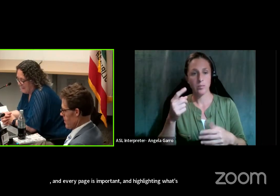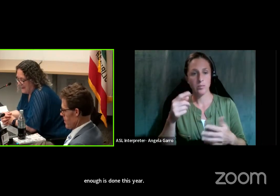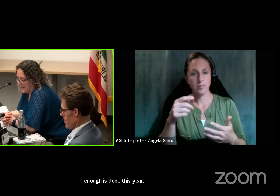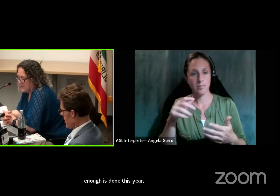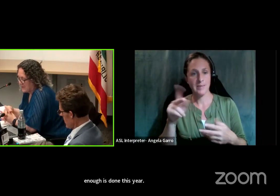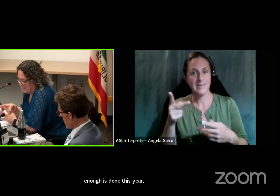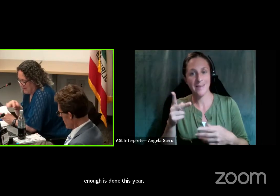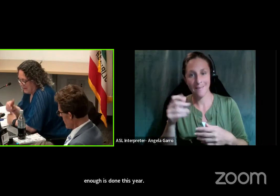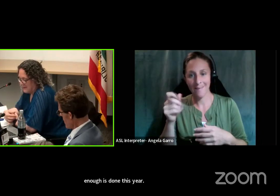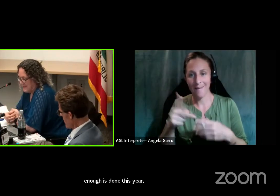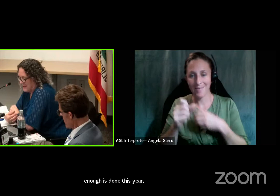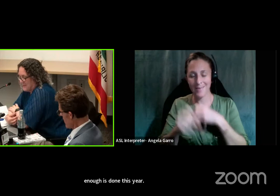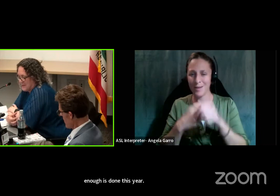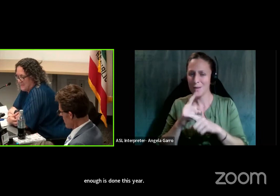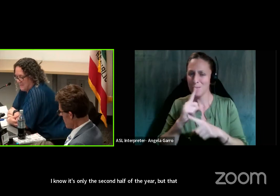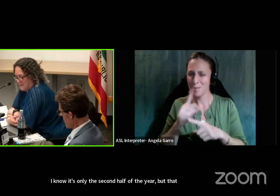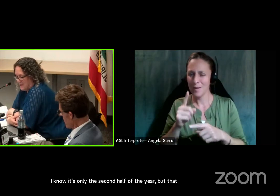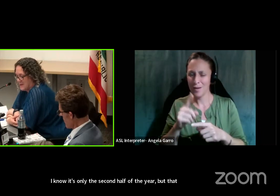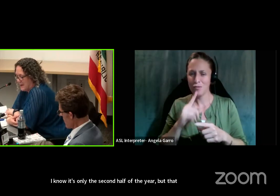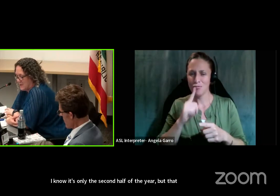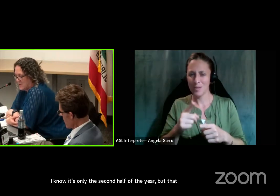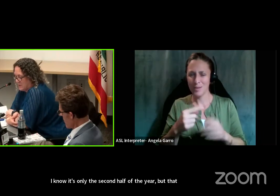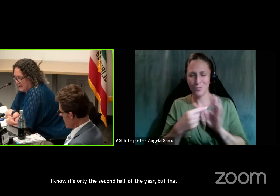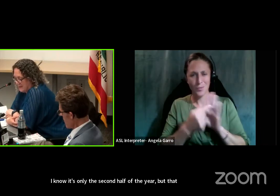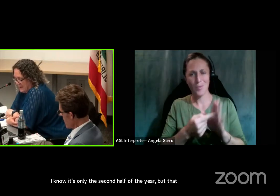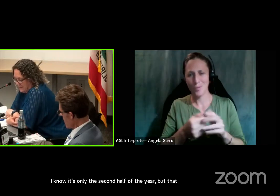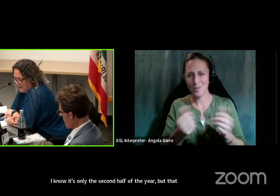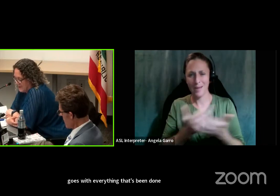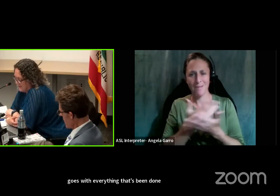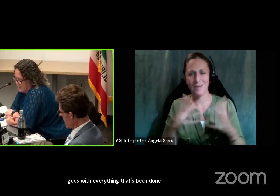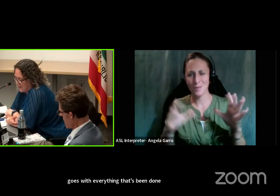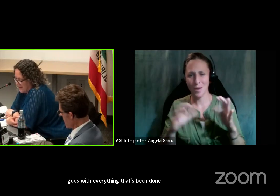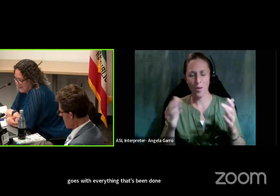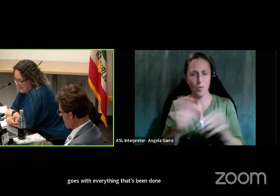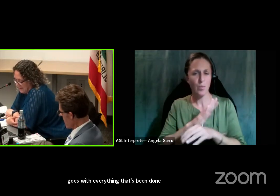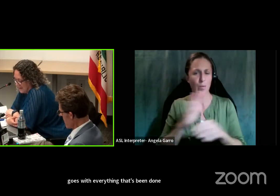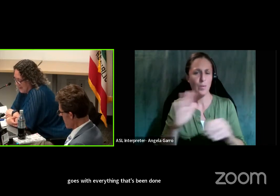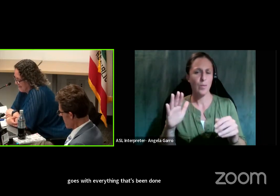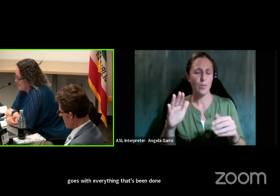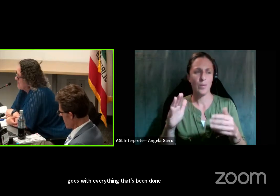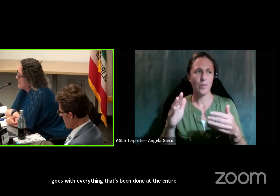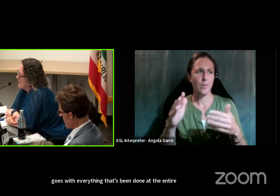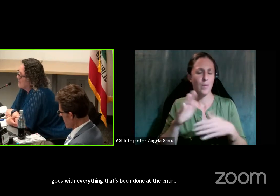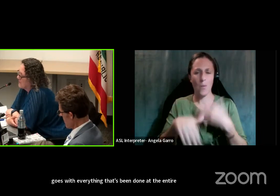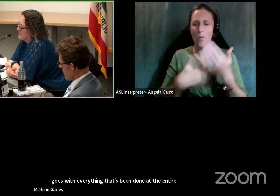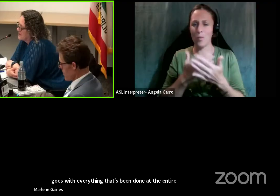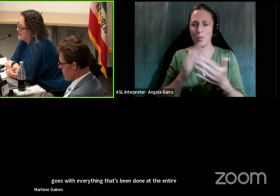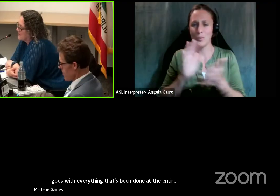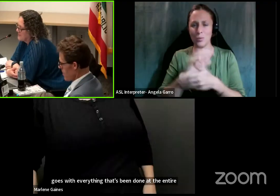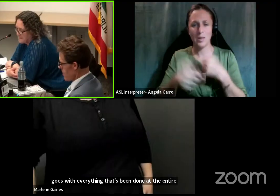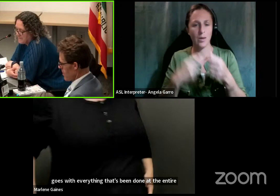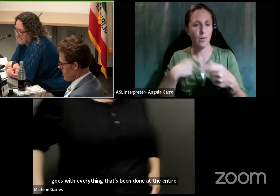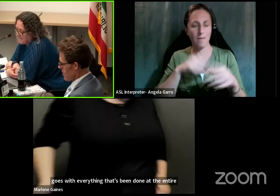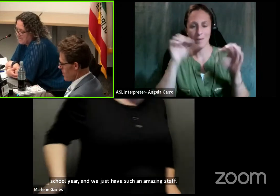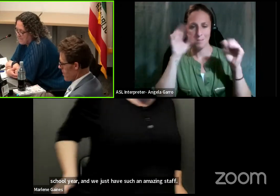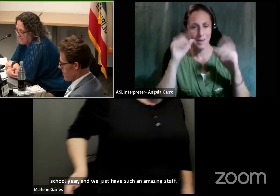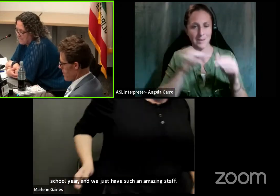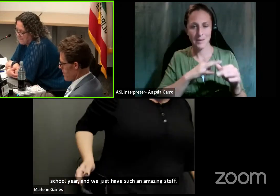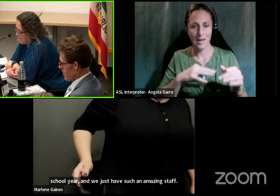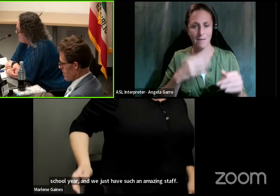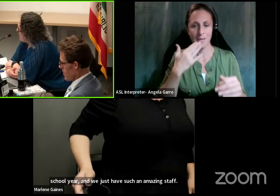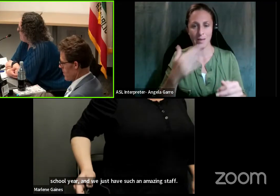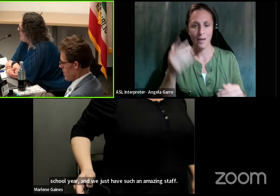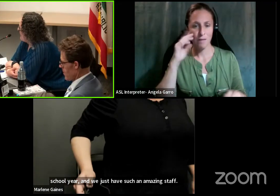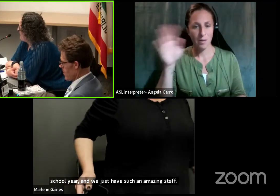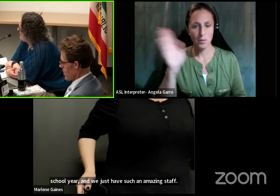it echoes what everything that's been done in the entire school year, and we just have such an amazing staff. Thank you for the presentation.